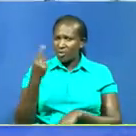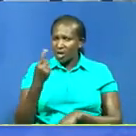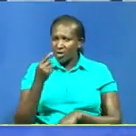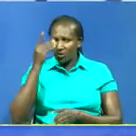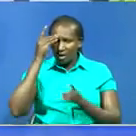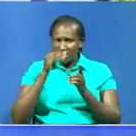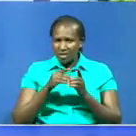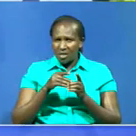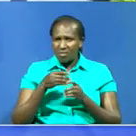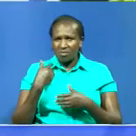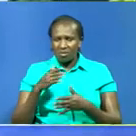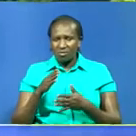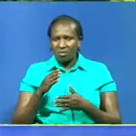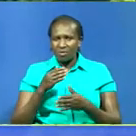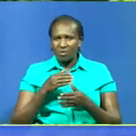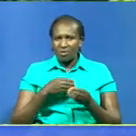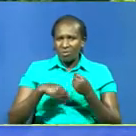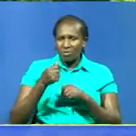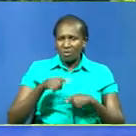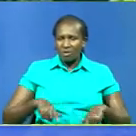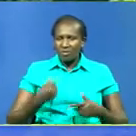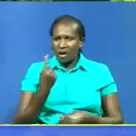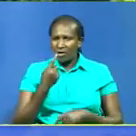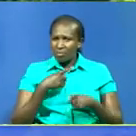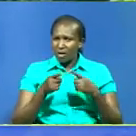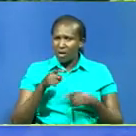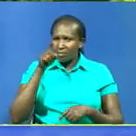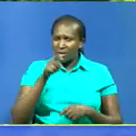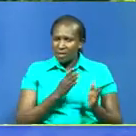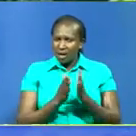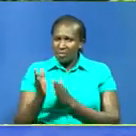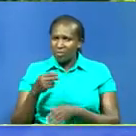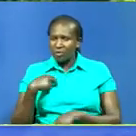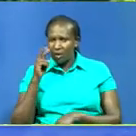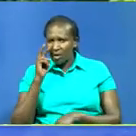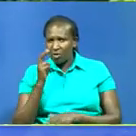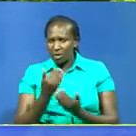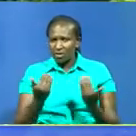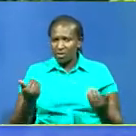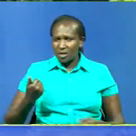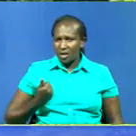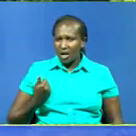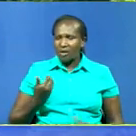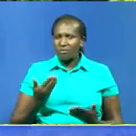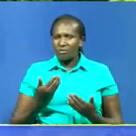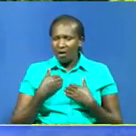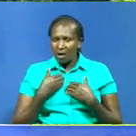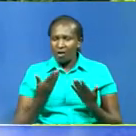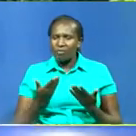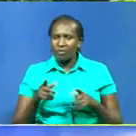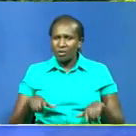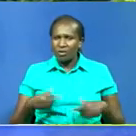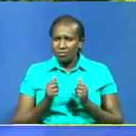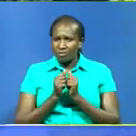uze hiyo nyumba na shamba uende uliishi elsewhere. But now I have to plan. Ninaangalia niko na two girls. I have my mom living with us. And